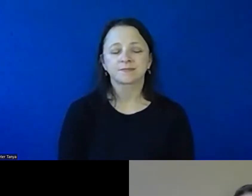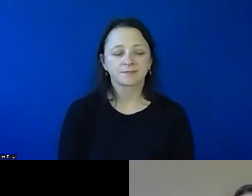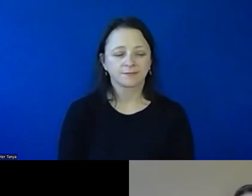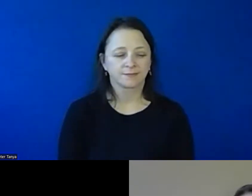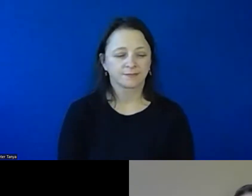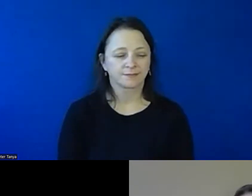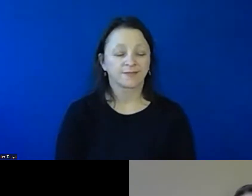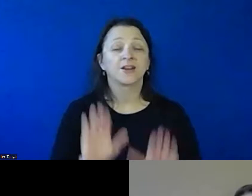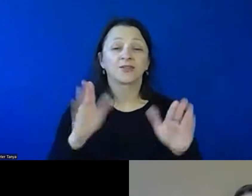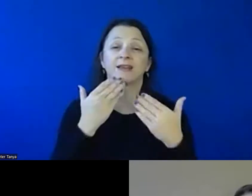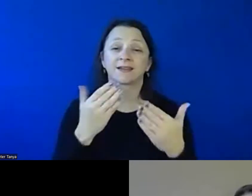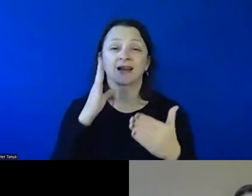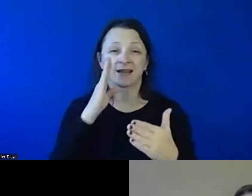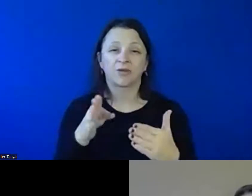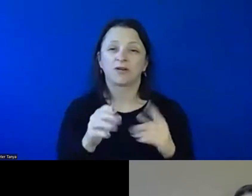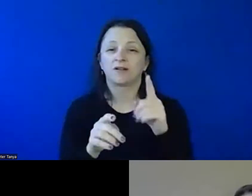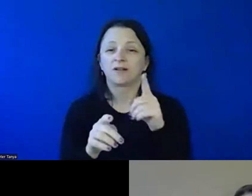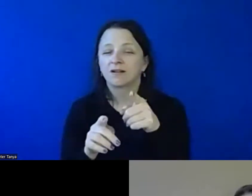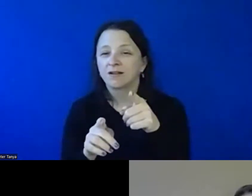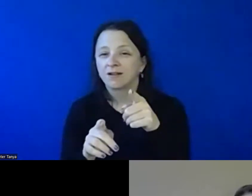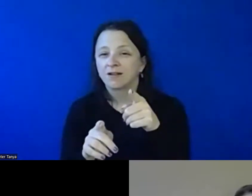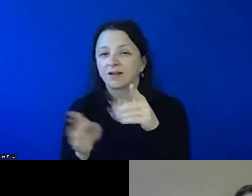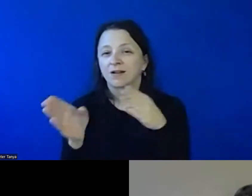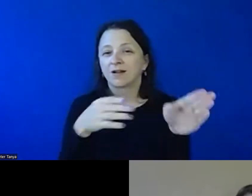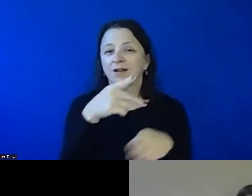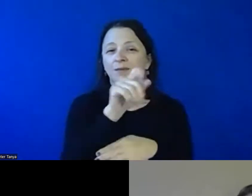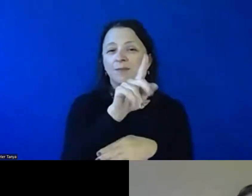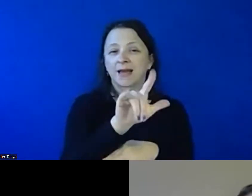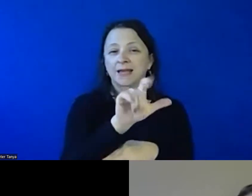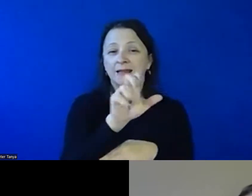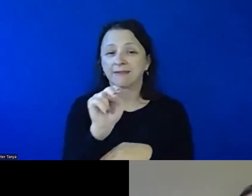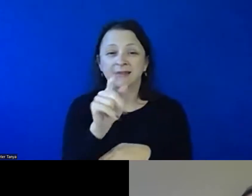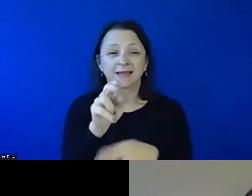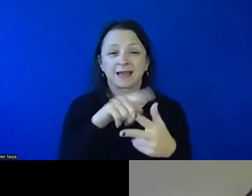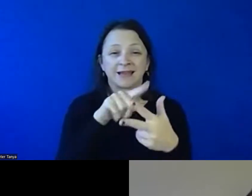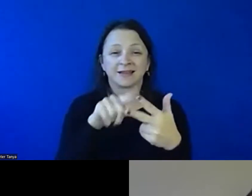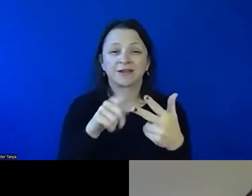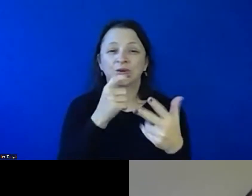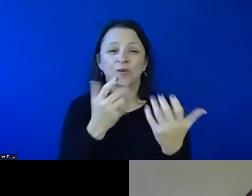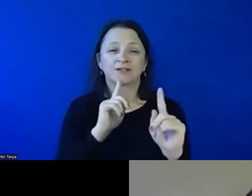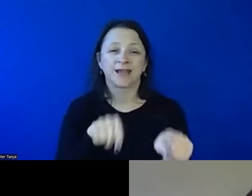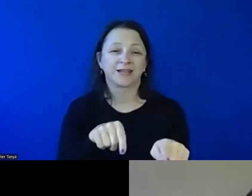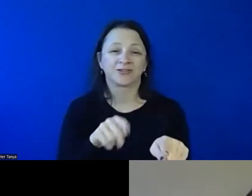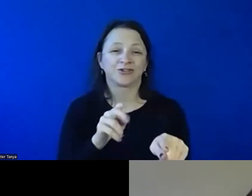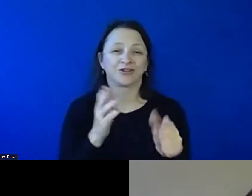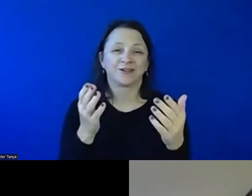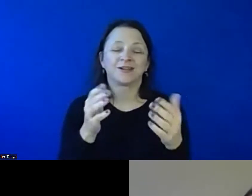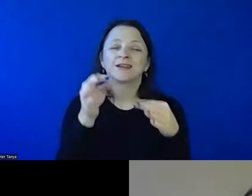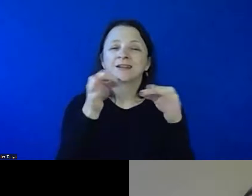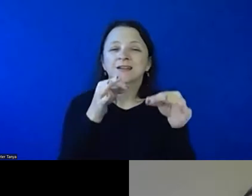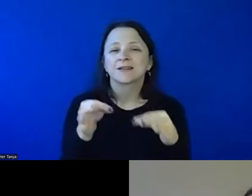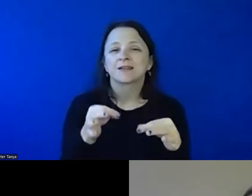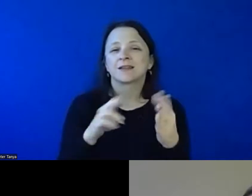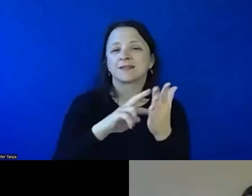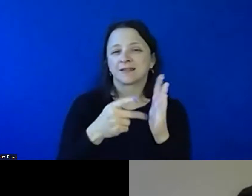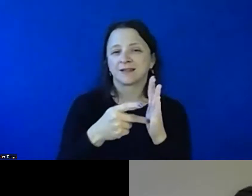Great, thank you. And I will pose this one to Patty, Lynn, or Ken, actually, whoever wants to jump in on defining the difference